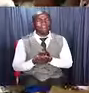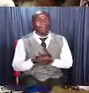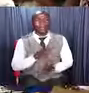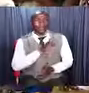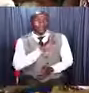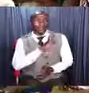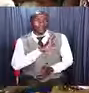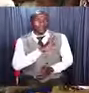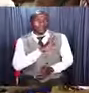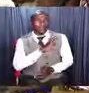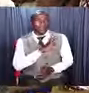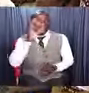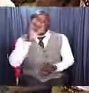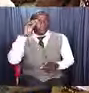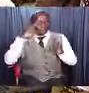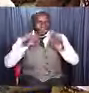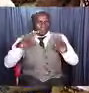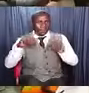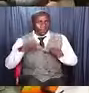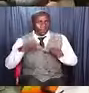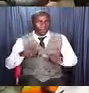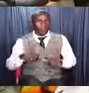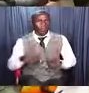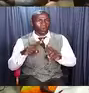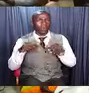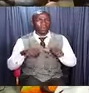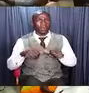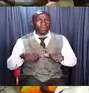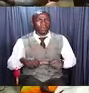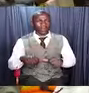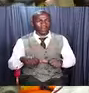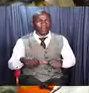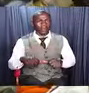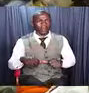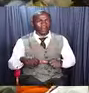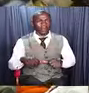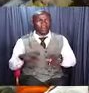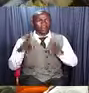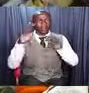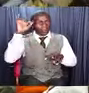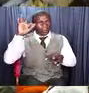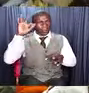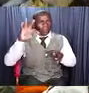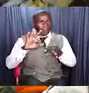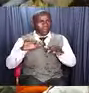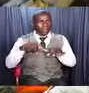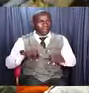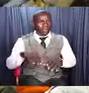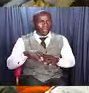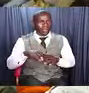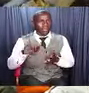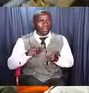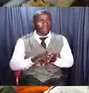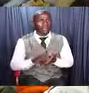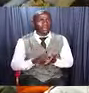Tunda la imani la kudumu. The fruit of peace of neno abiding. Kukaa. The word tarrying. Imani Faith